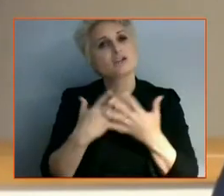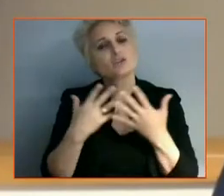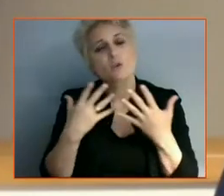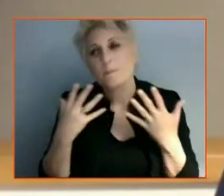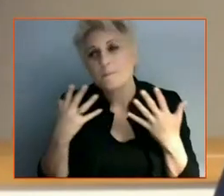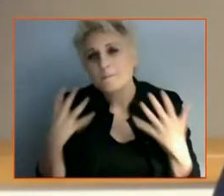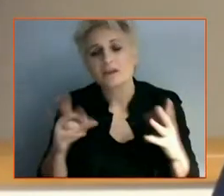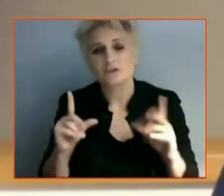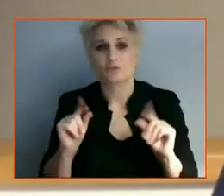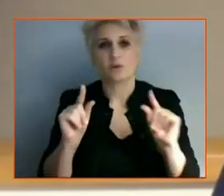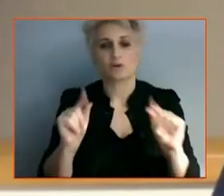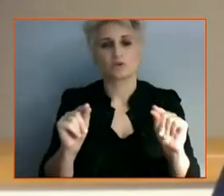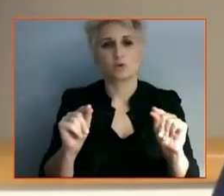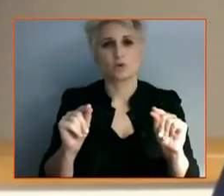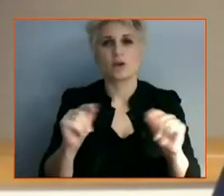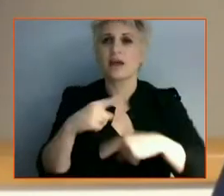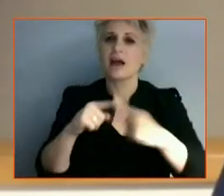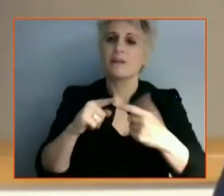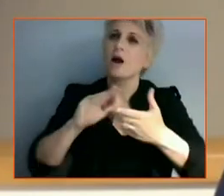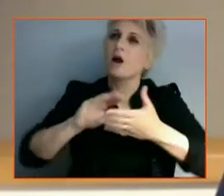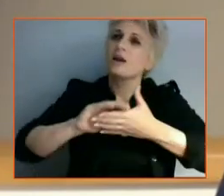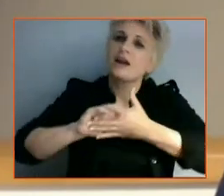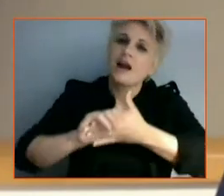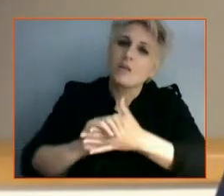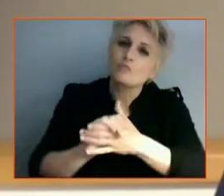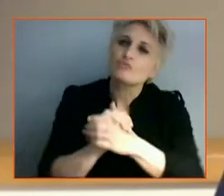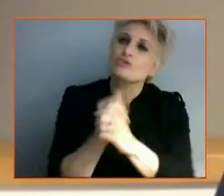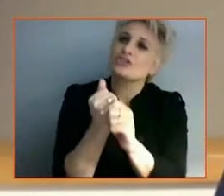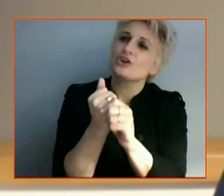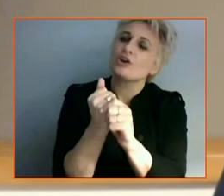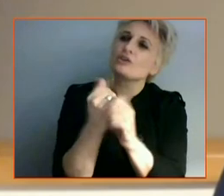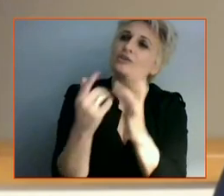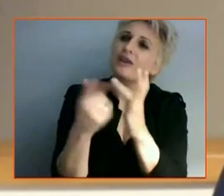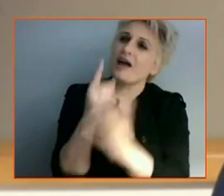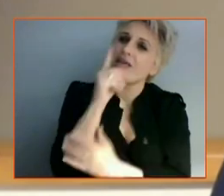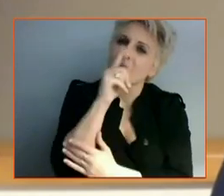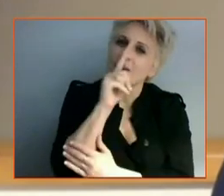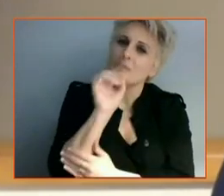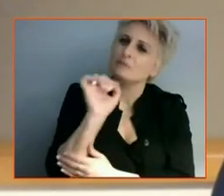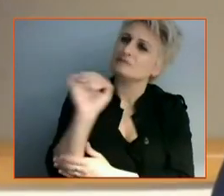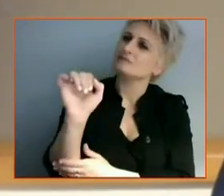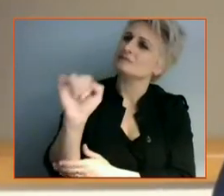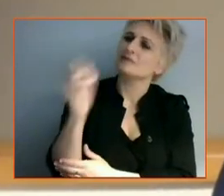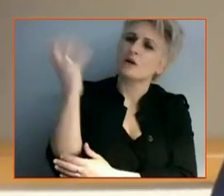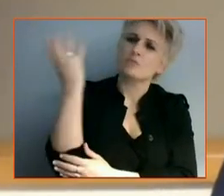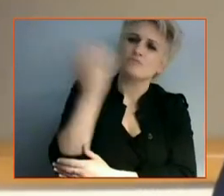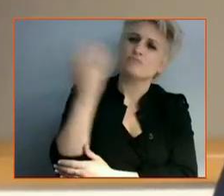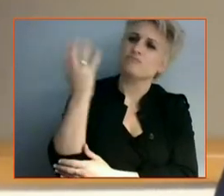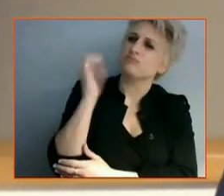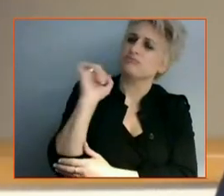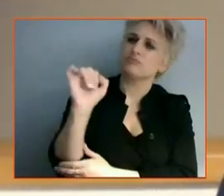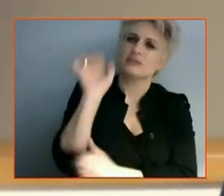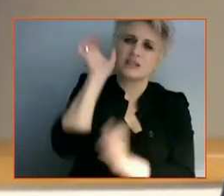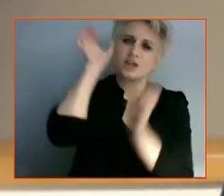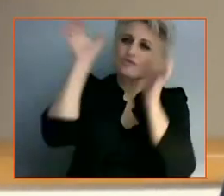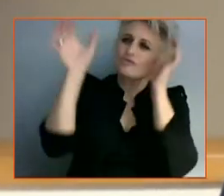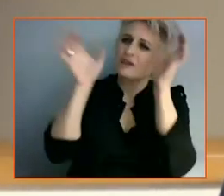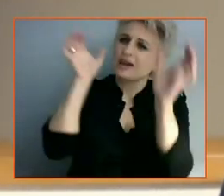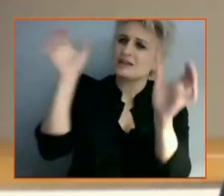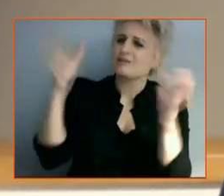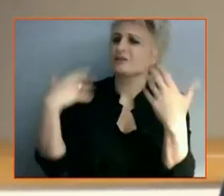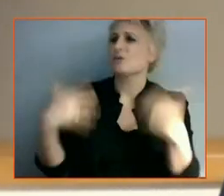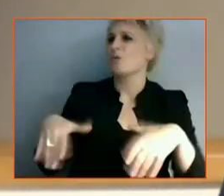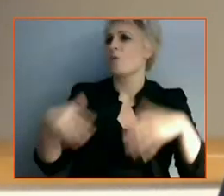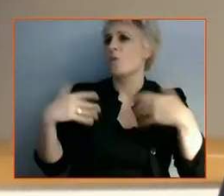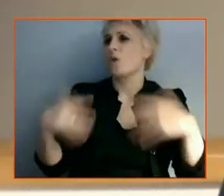is about appreciation of other people's contributions, their creativity. There's such an emotional